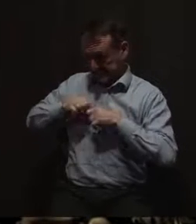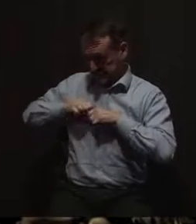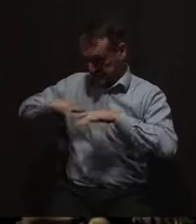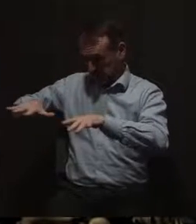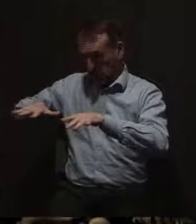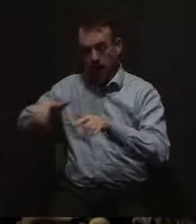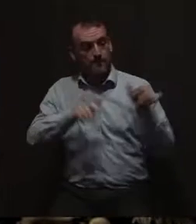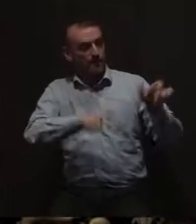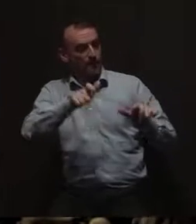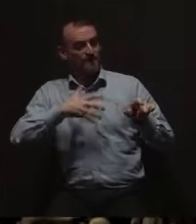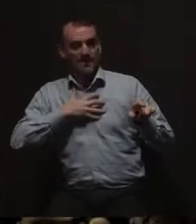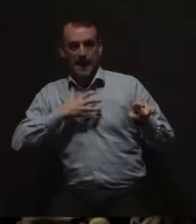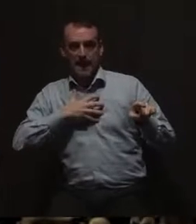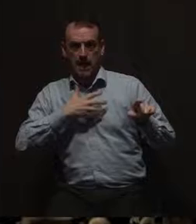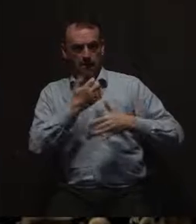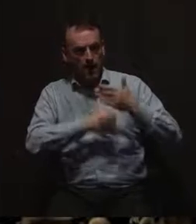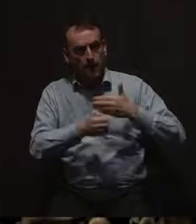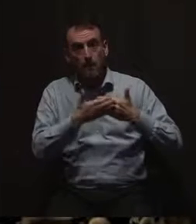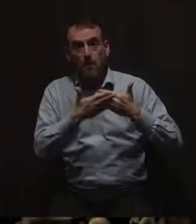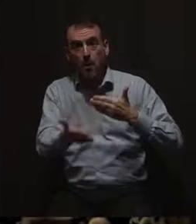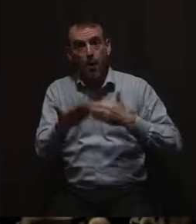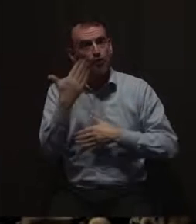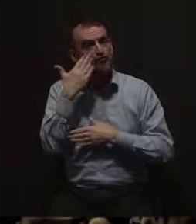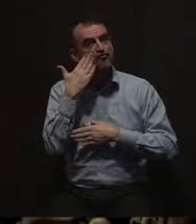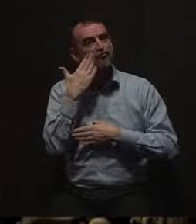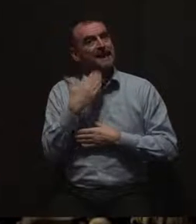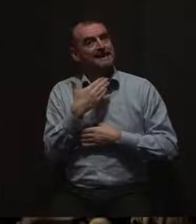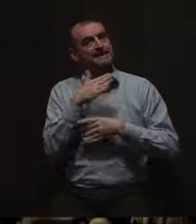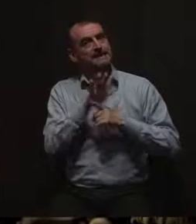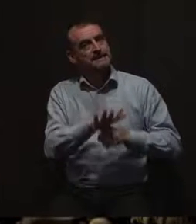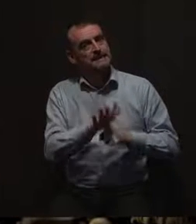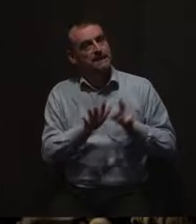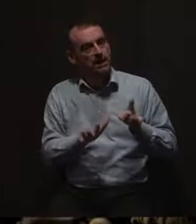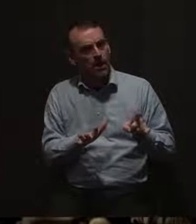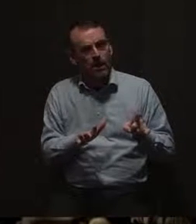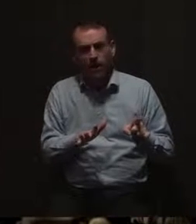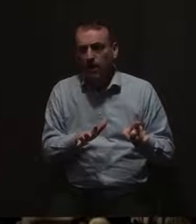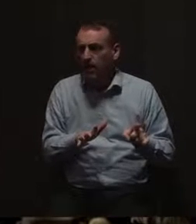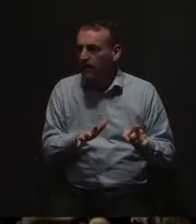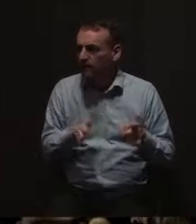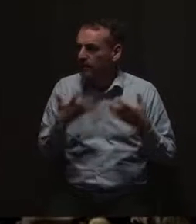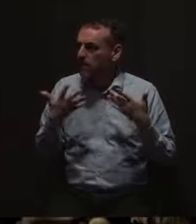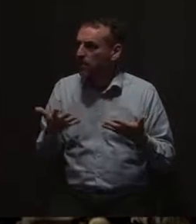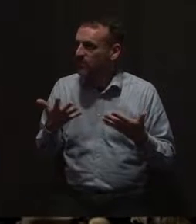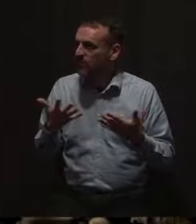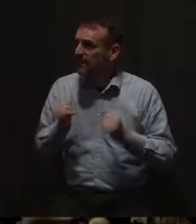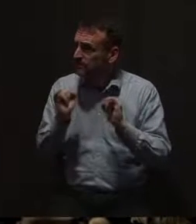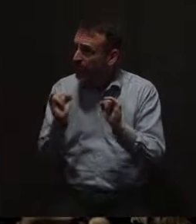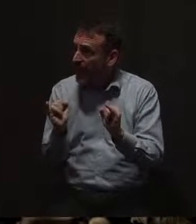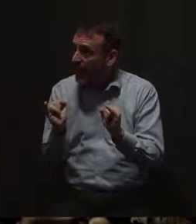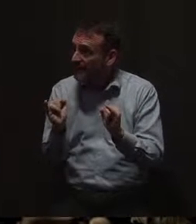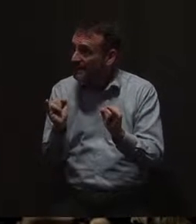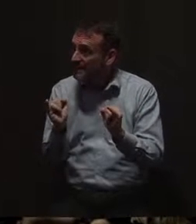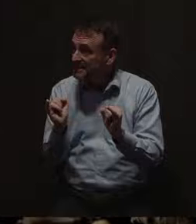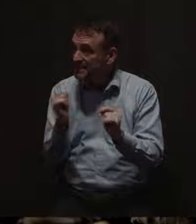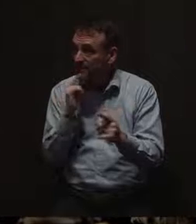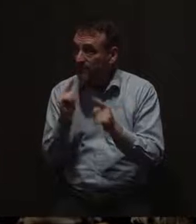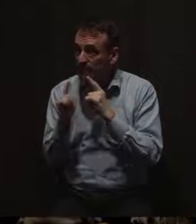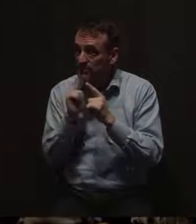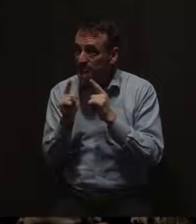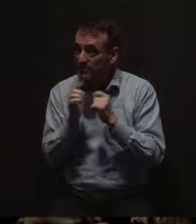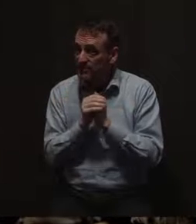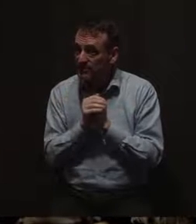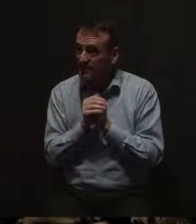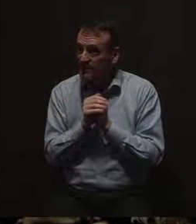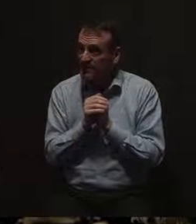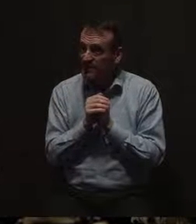that fear makes us more racist, then that's really bad news at the moment. So I've put insert